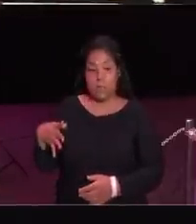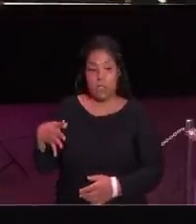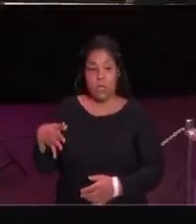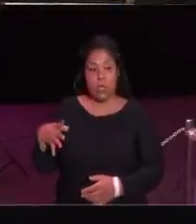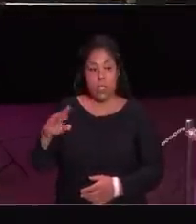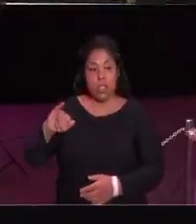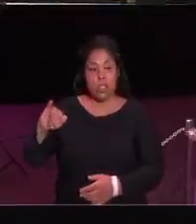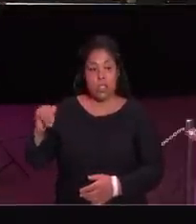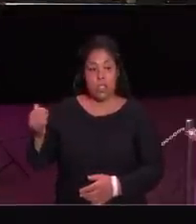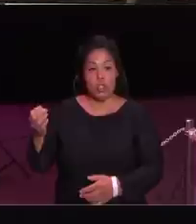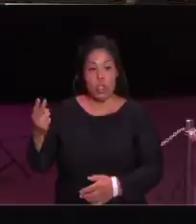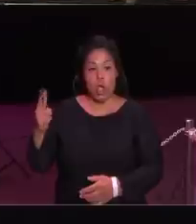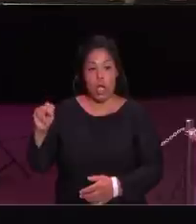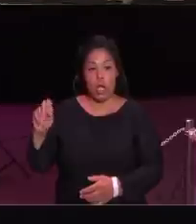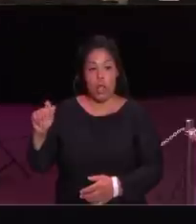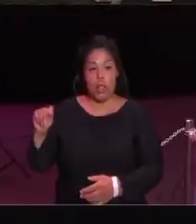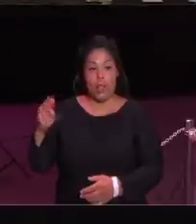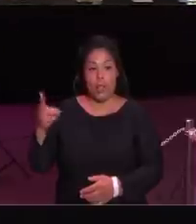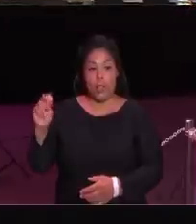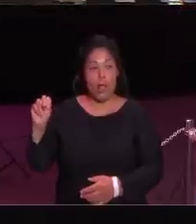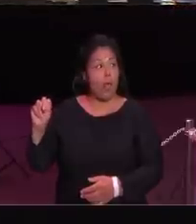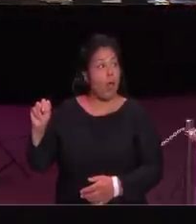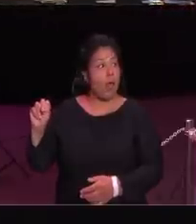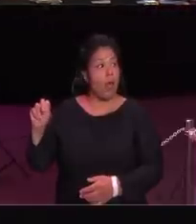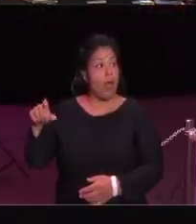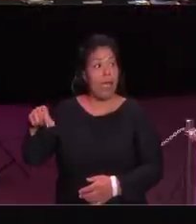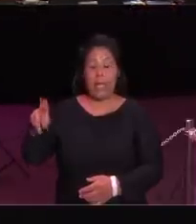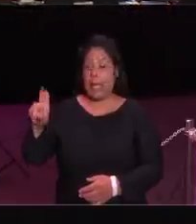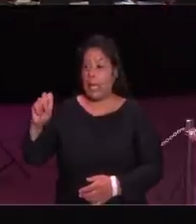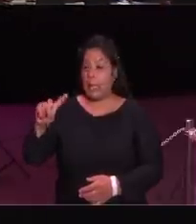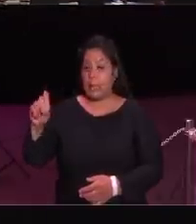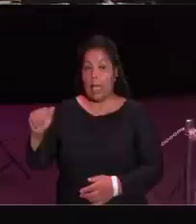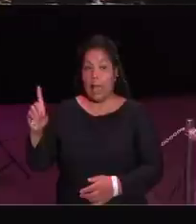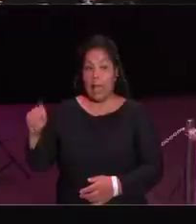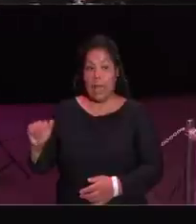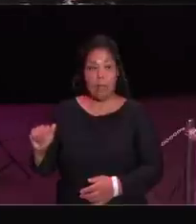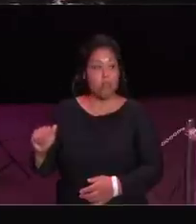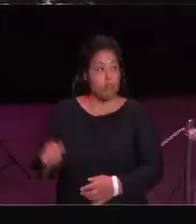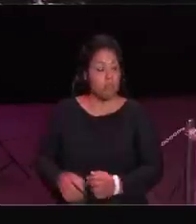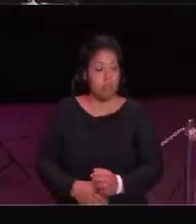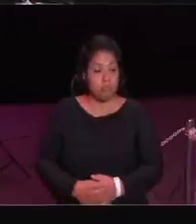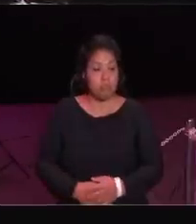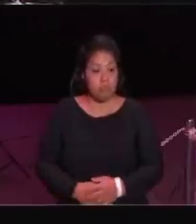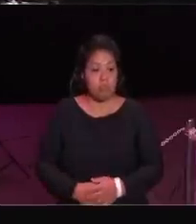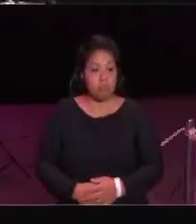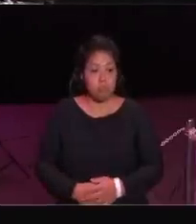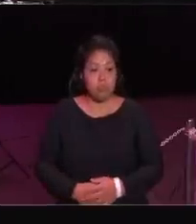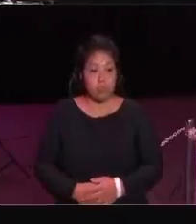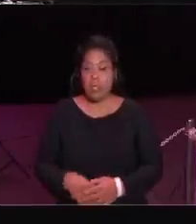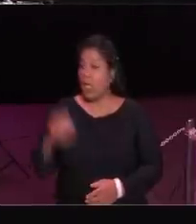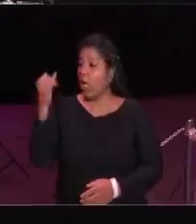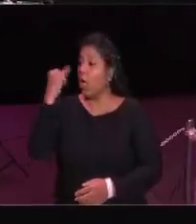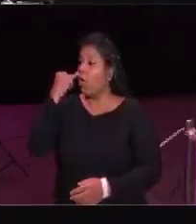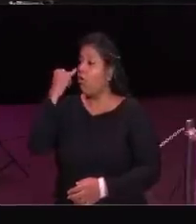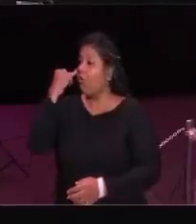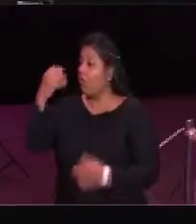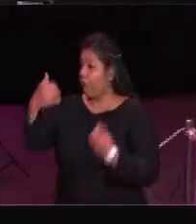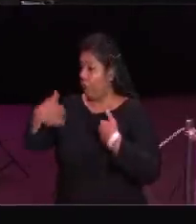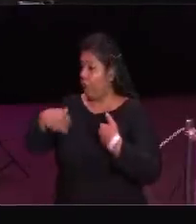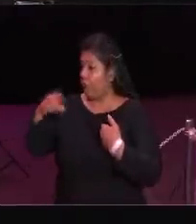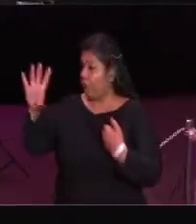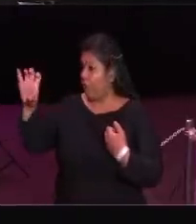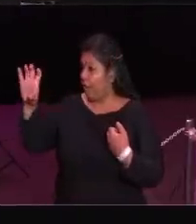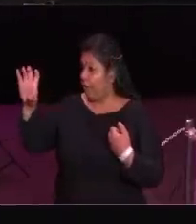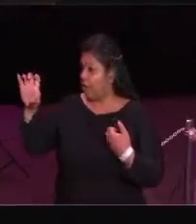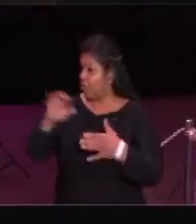Quesada, God bless you. Bishop Frank Quesada, God bless you. Si usted tiene $500 y